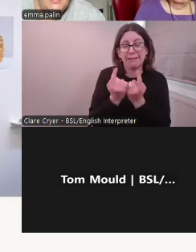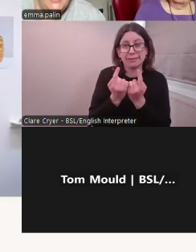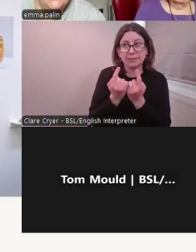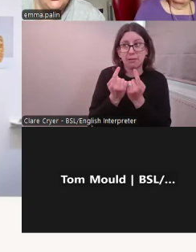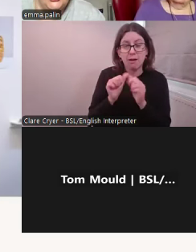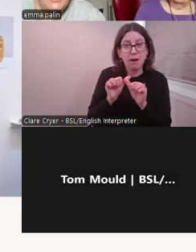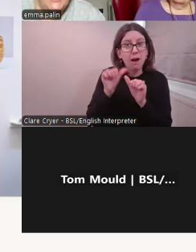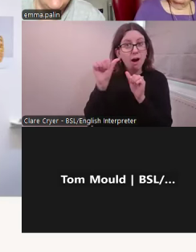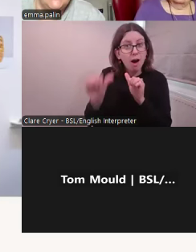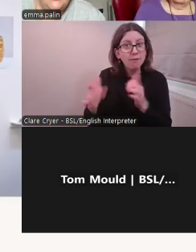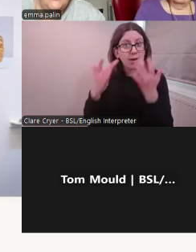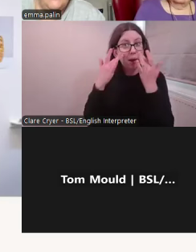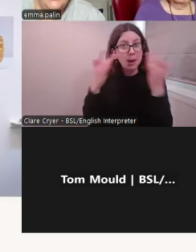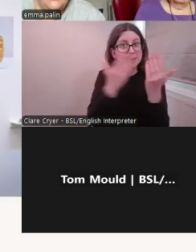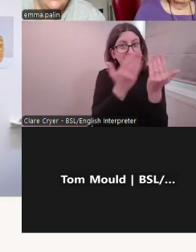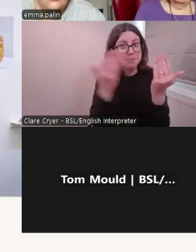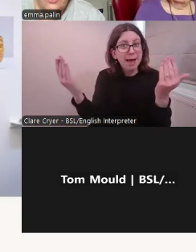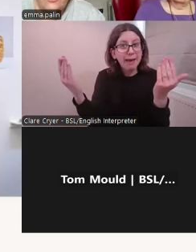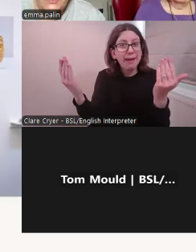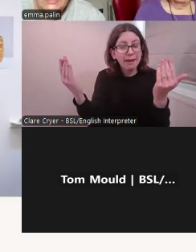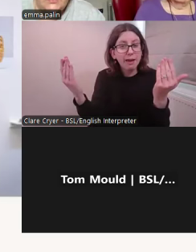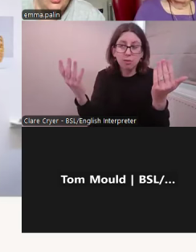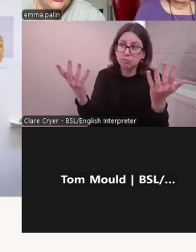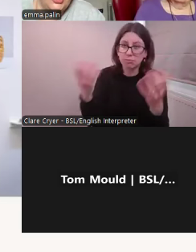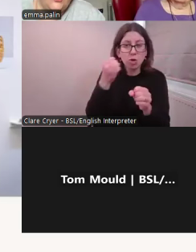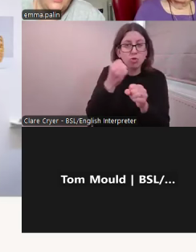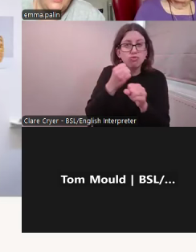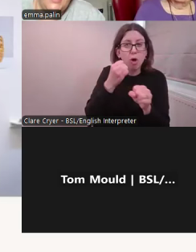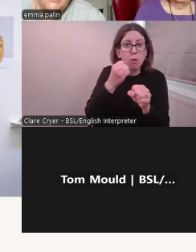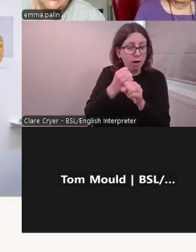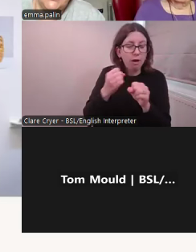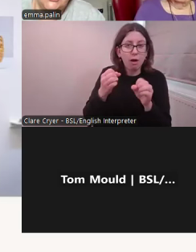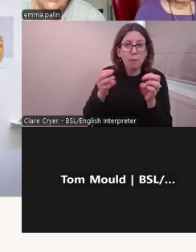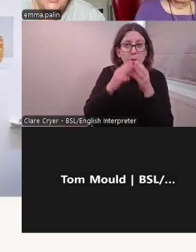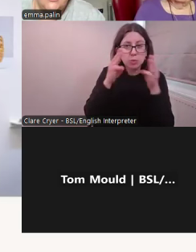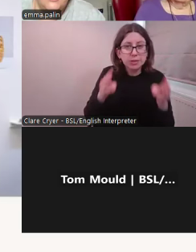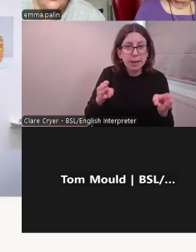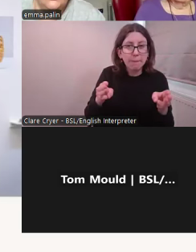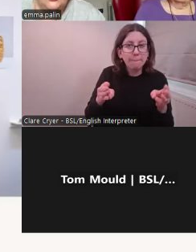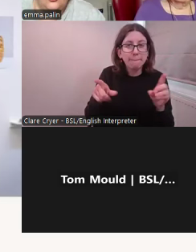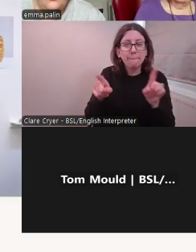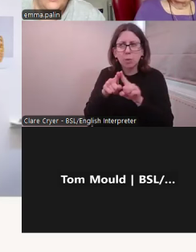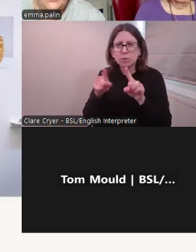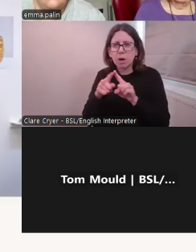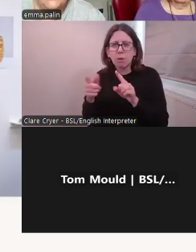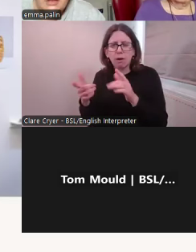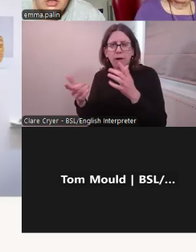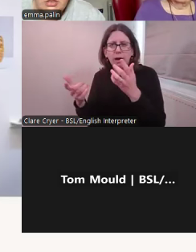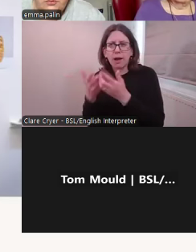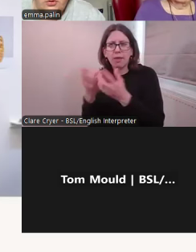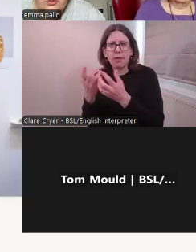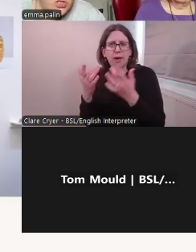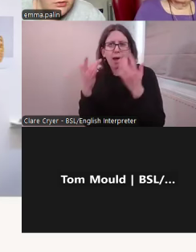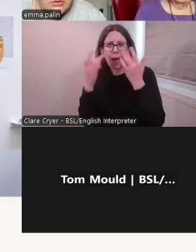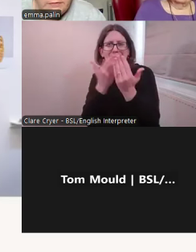display and shared in the Grove Museum, and also an exhibition that was up in our